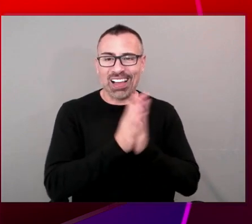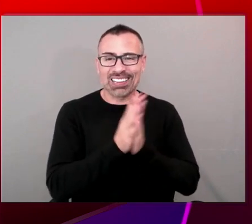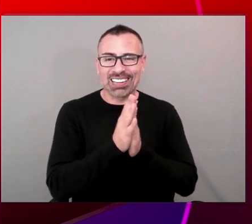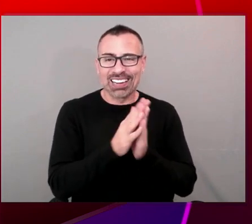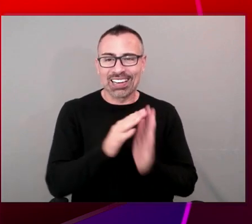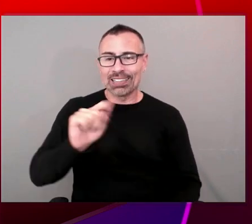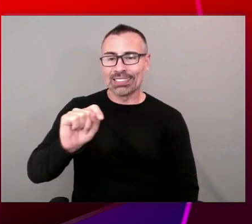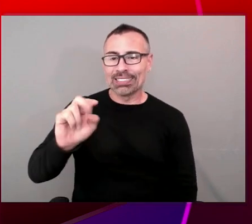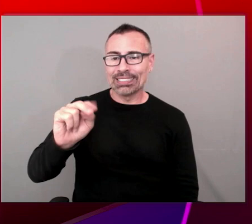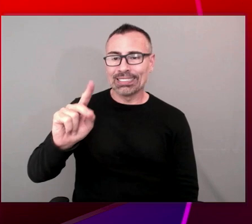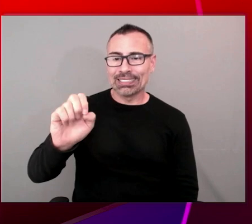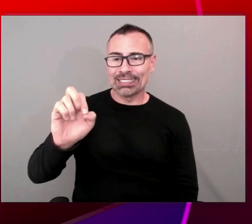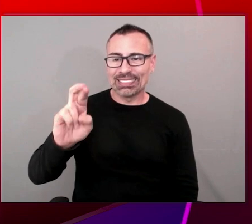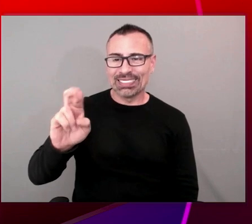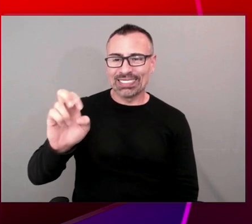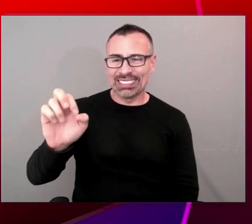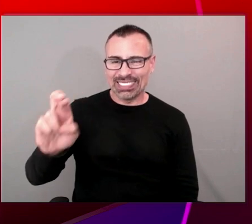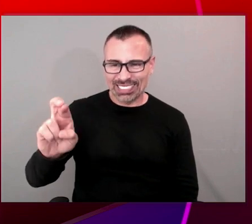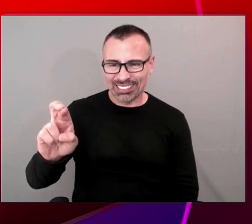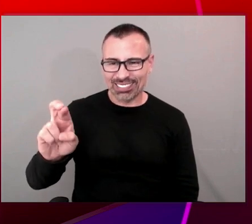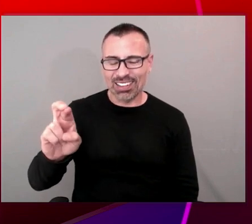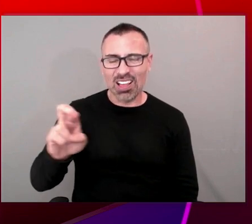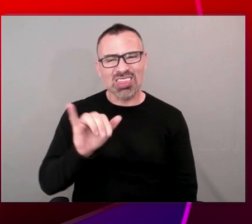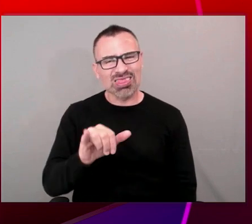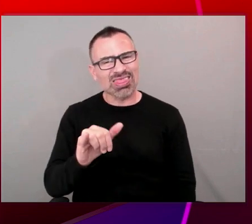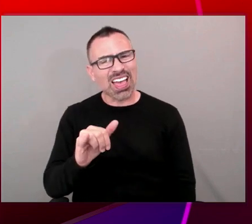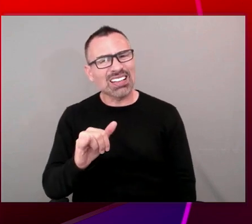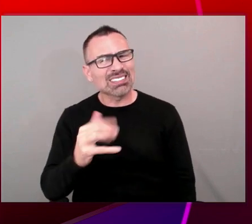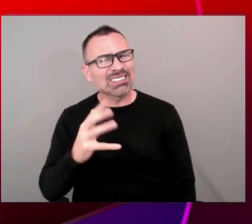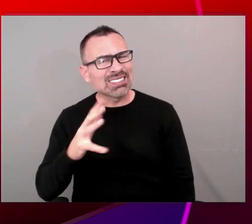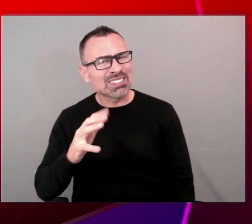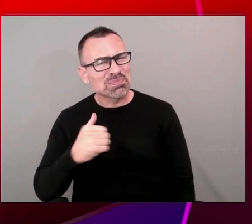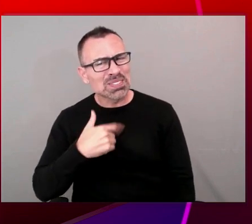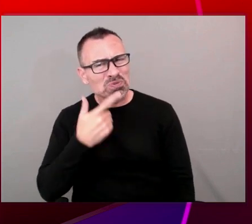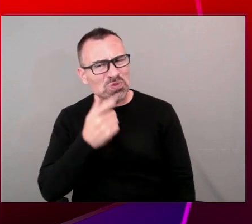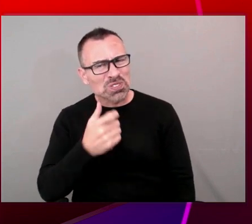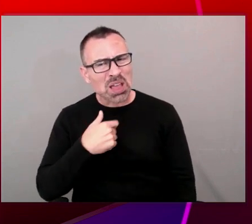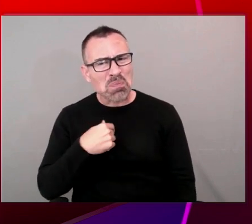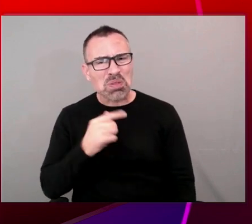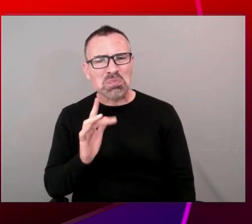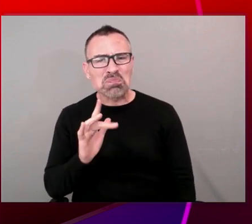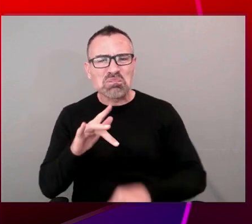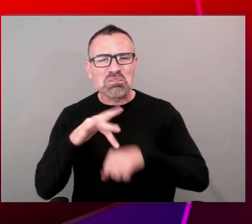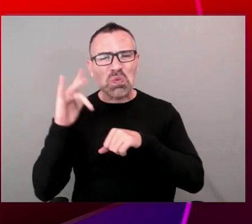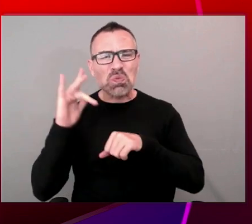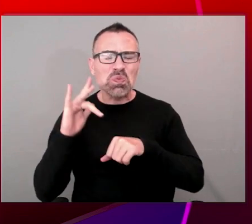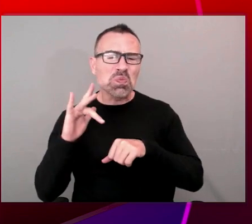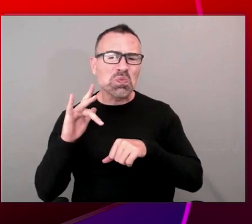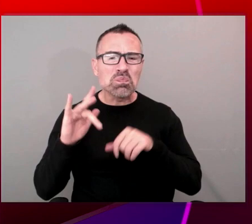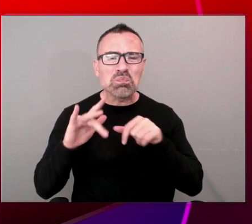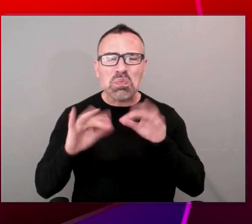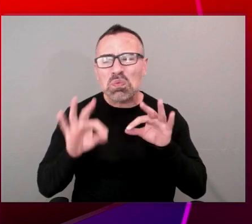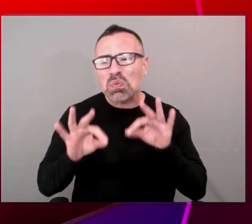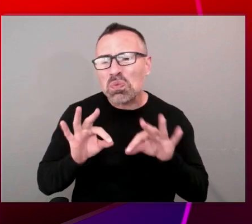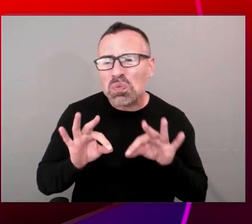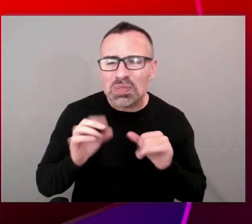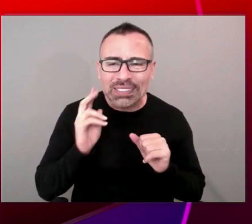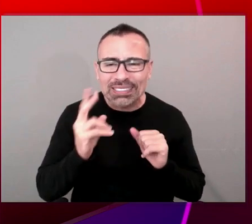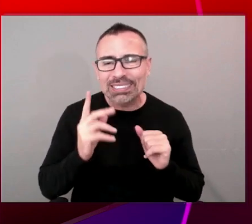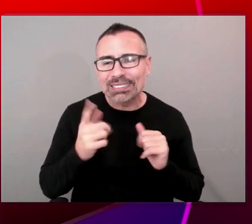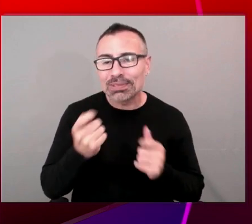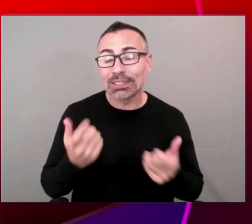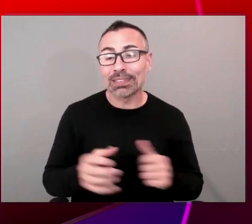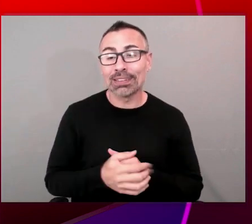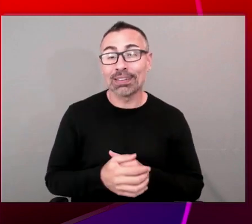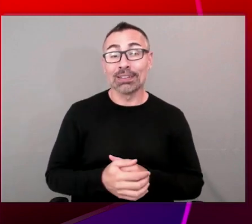It's, that sounds interesting. Let me poke at that, see what I can do with it. Right? And the fallout from that is like, as a technical